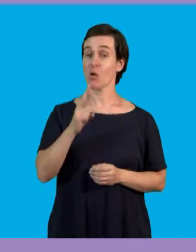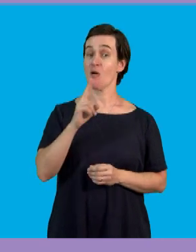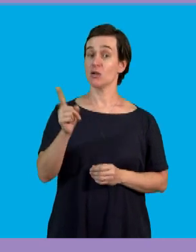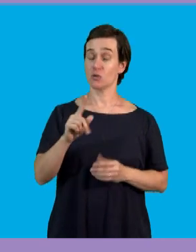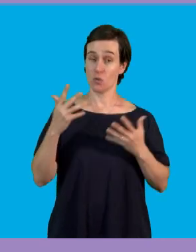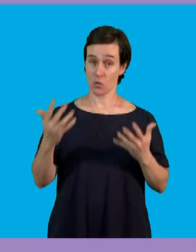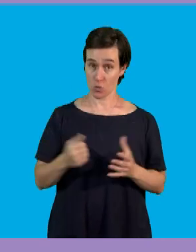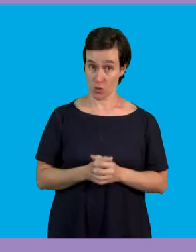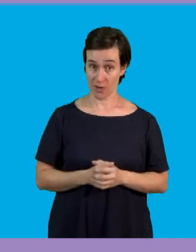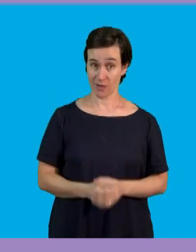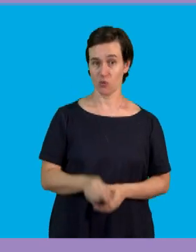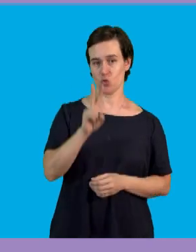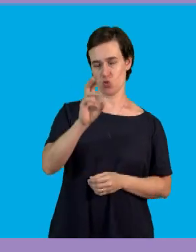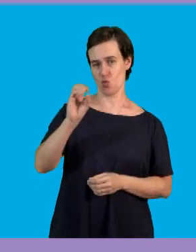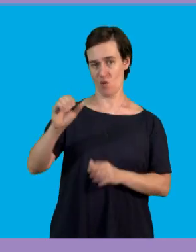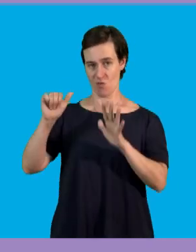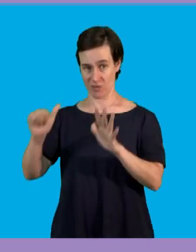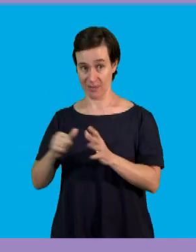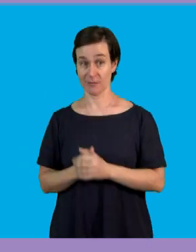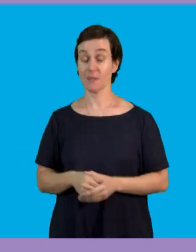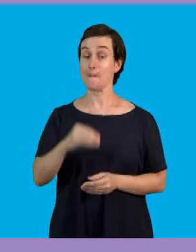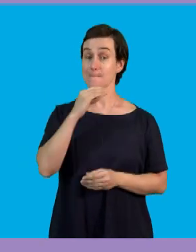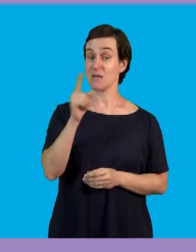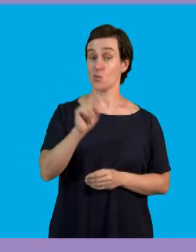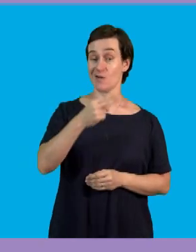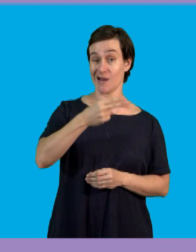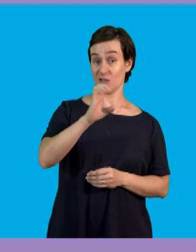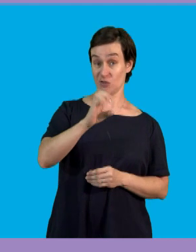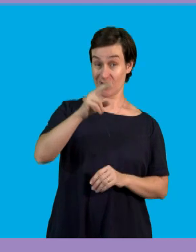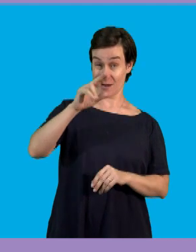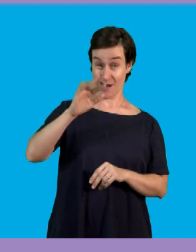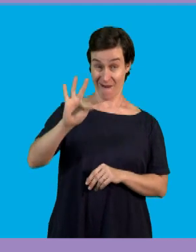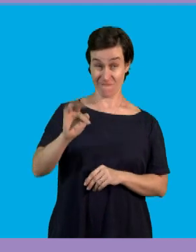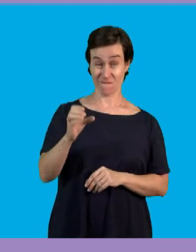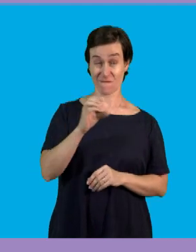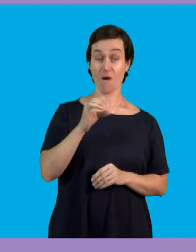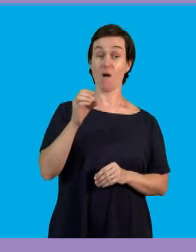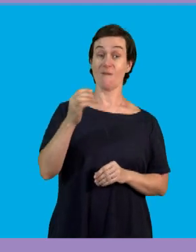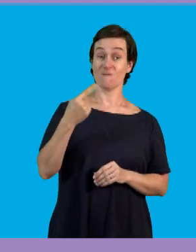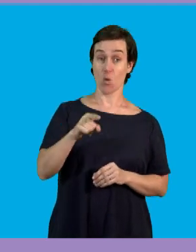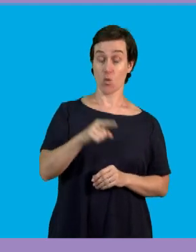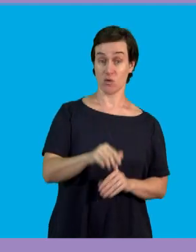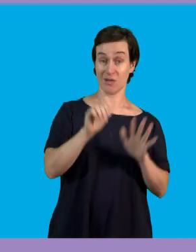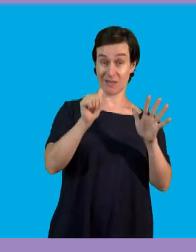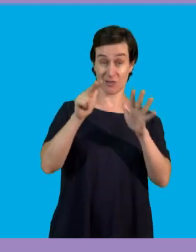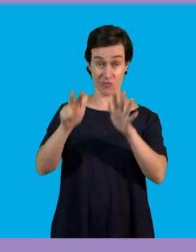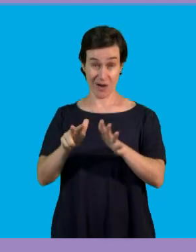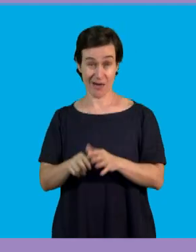going to be 206. This means that the highest common factor